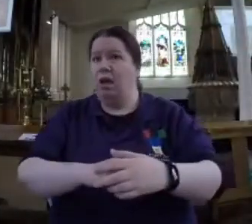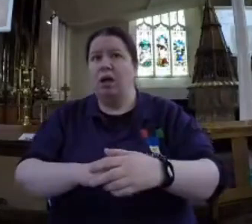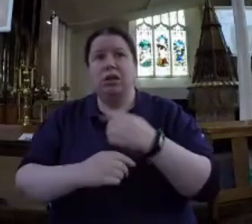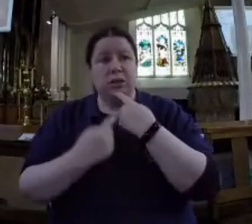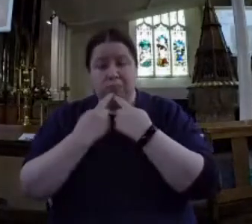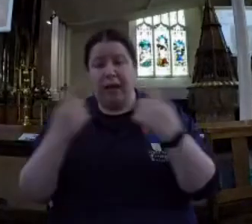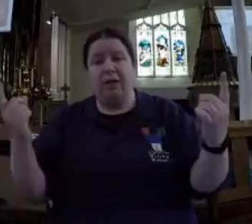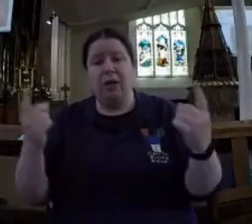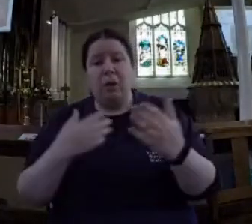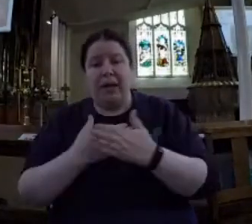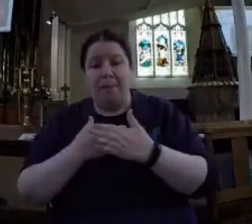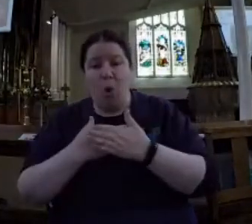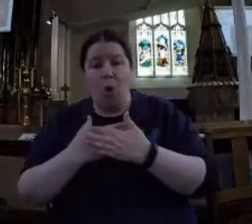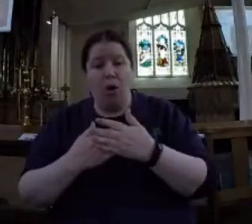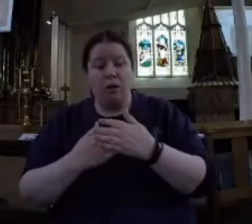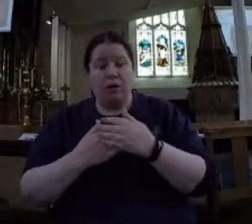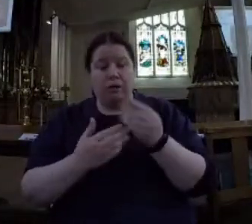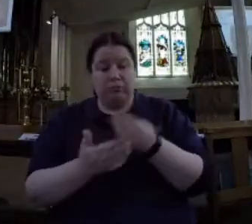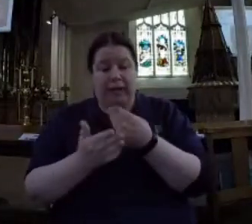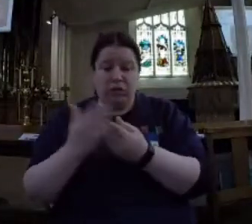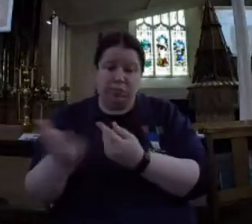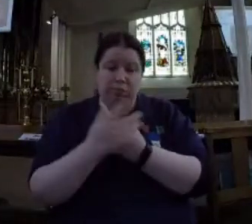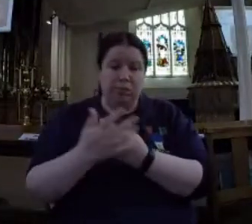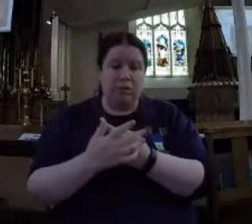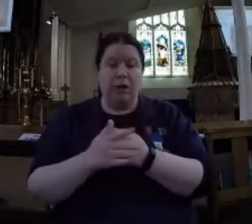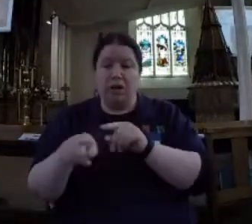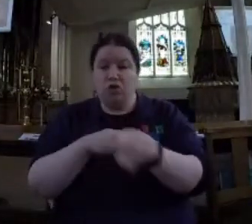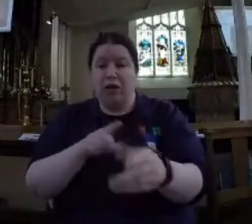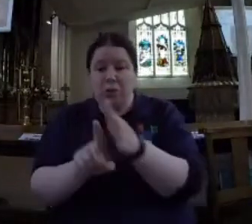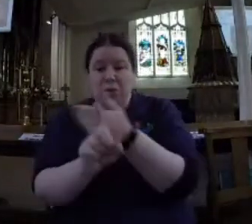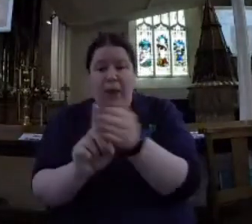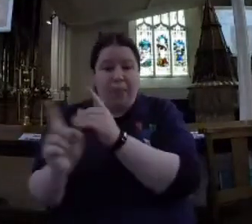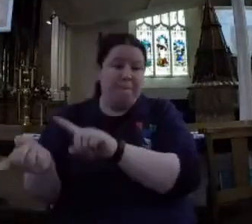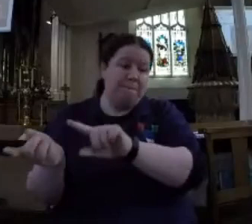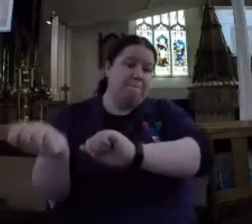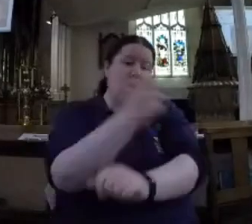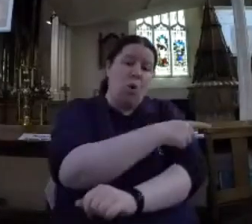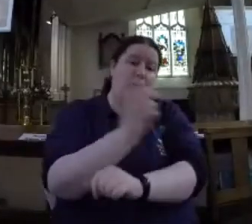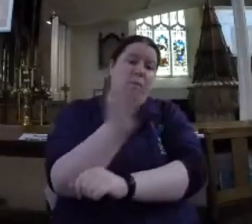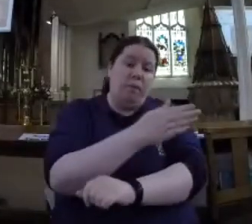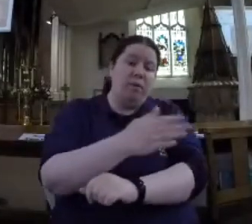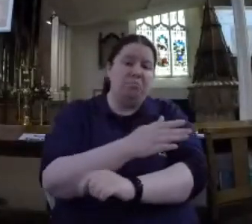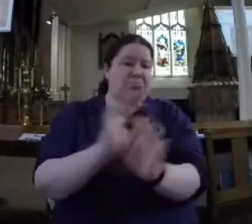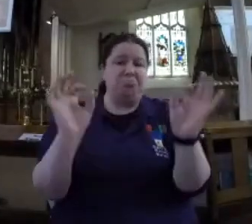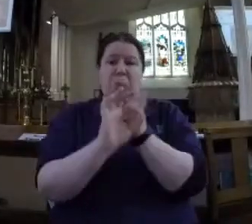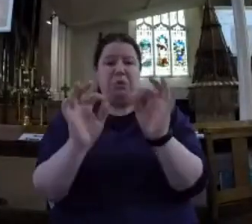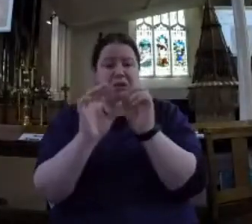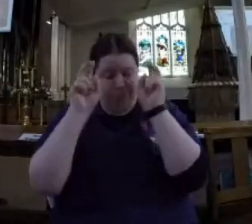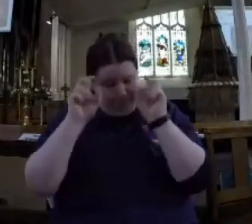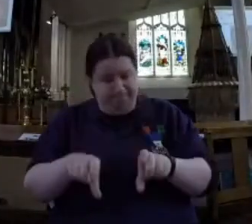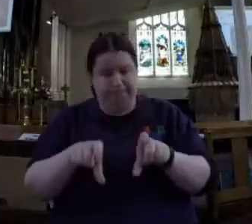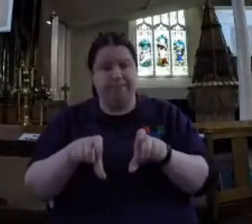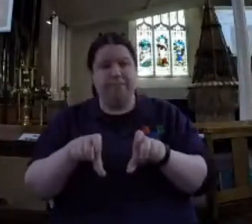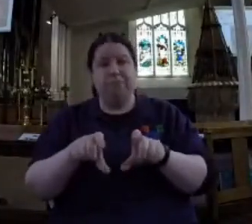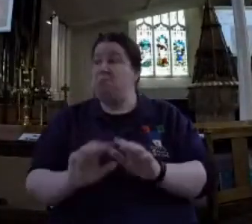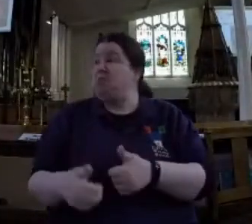need more cashiers, get more lanes open. And I tried to get people to change lanes, but nobody would move. They said,